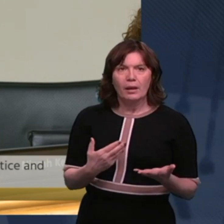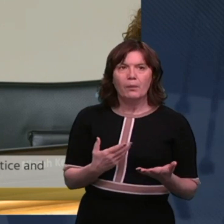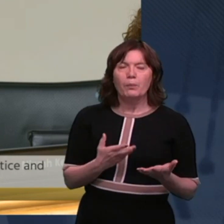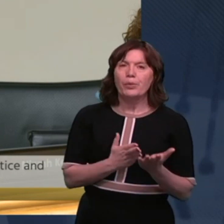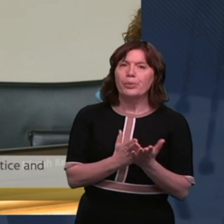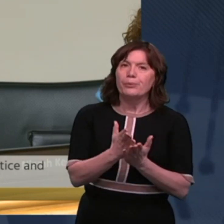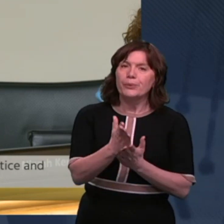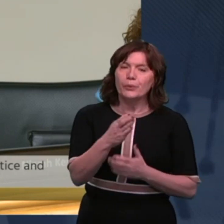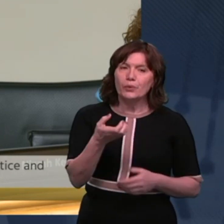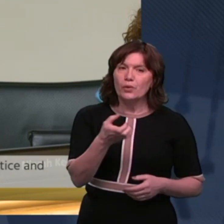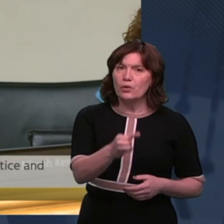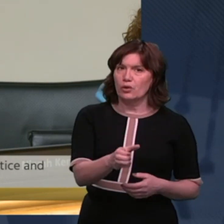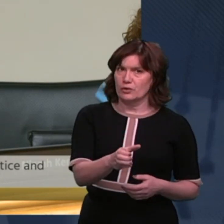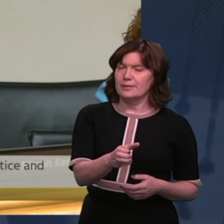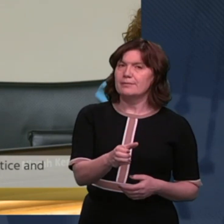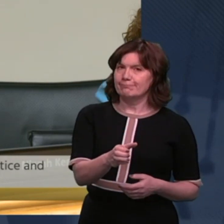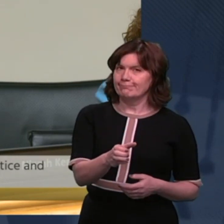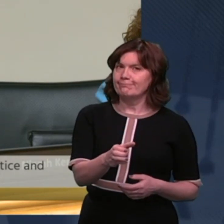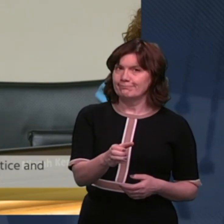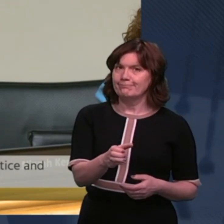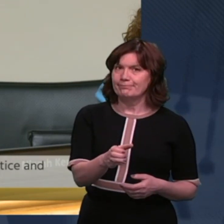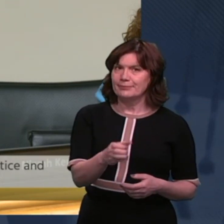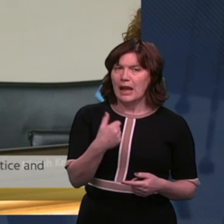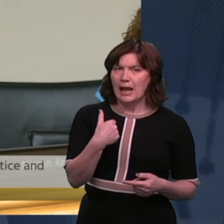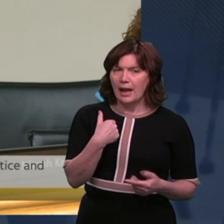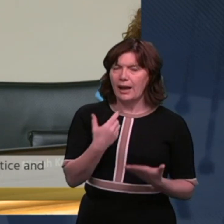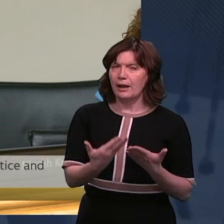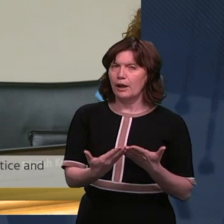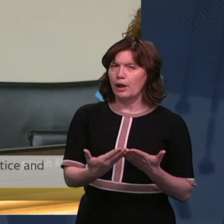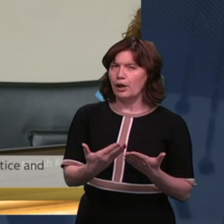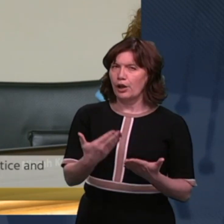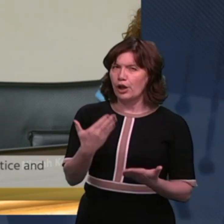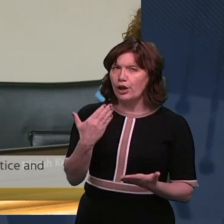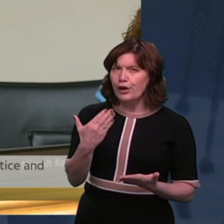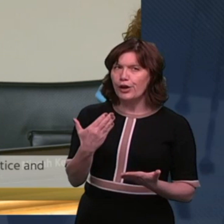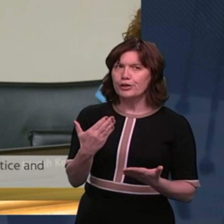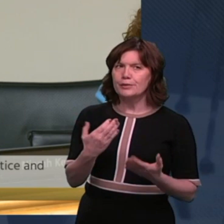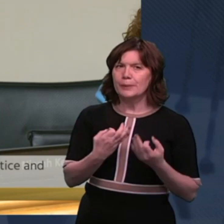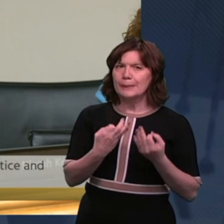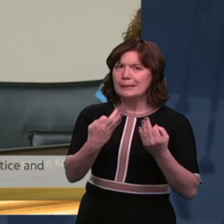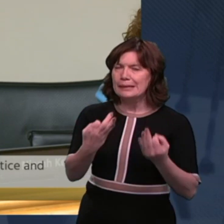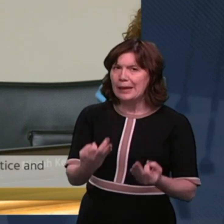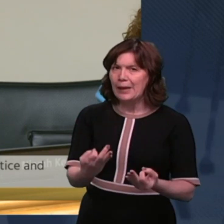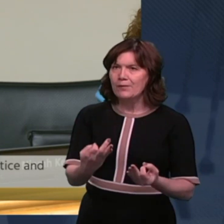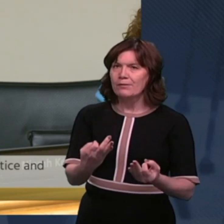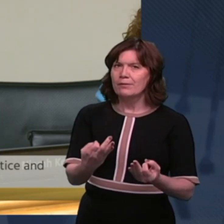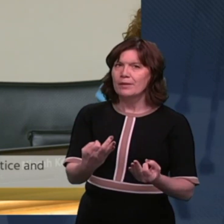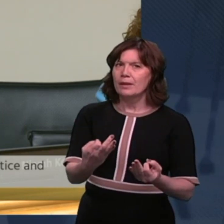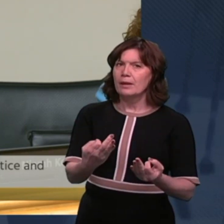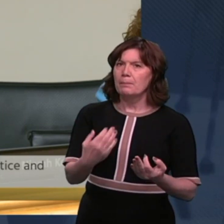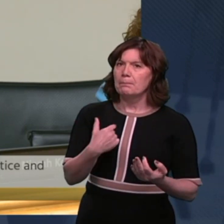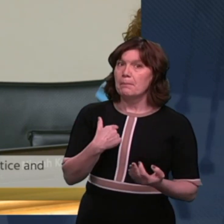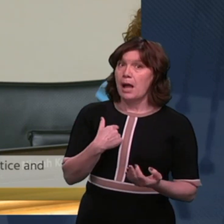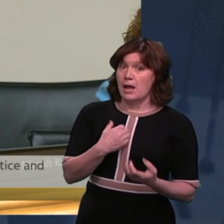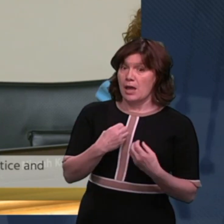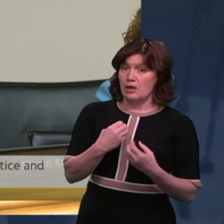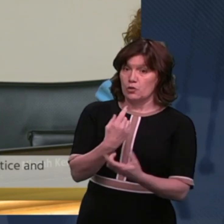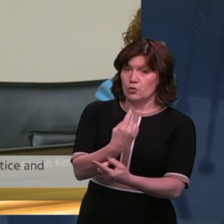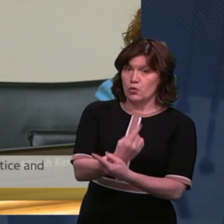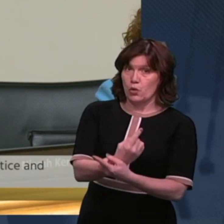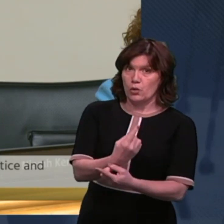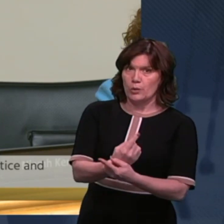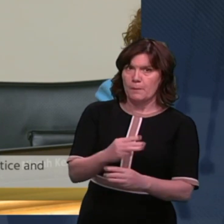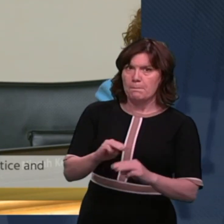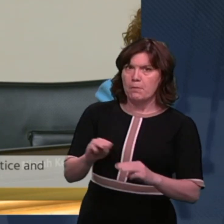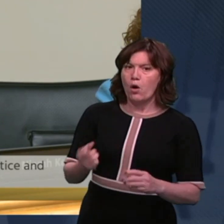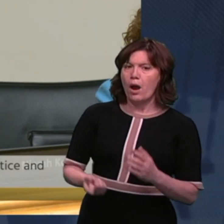I learned how to make or give my child that ability to be